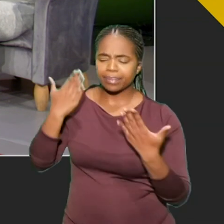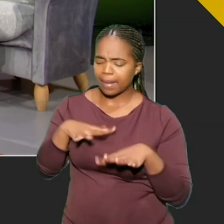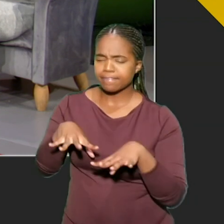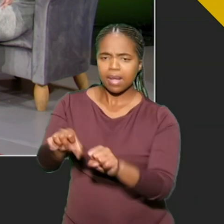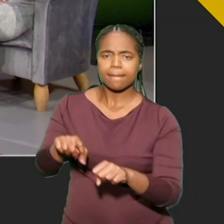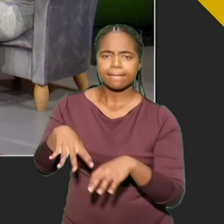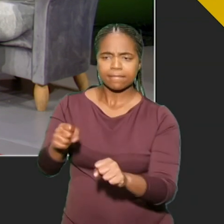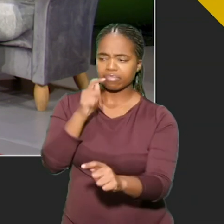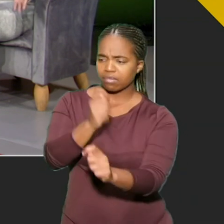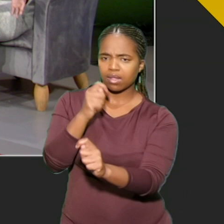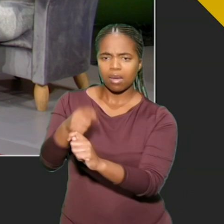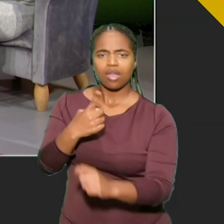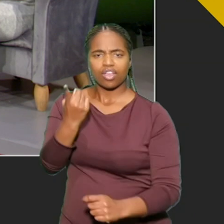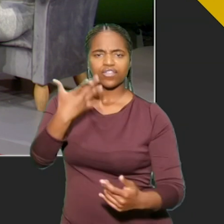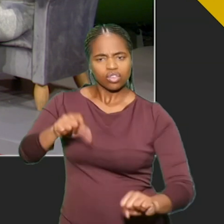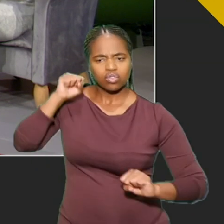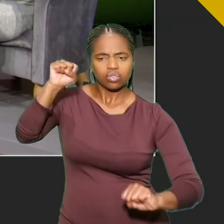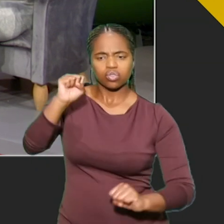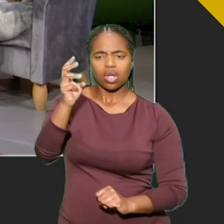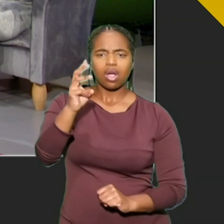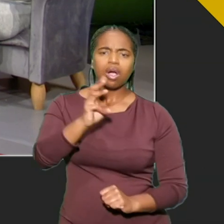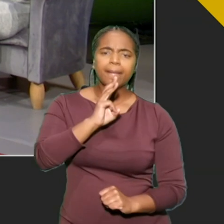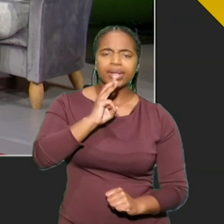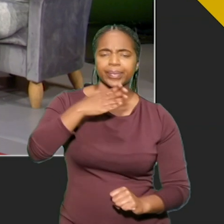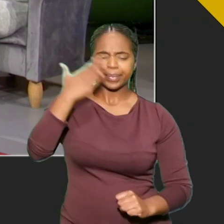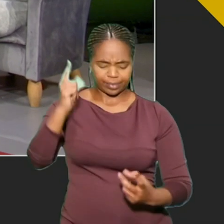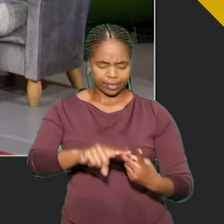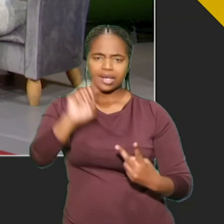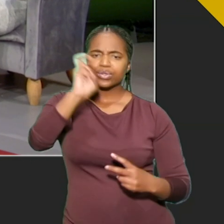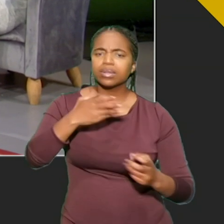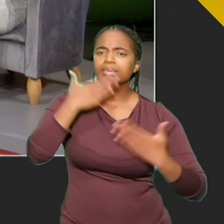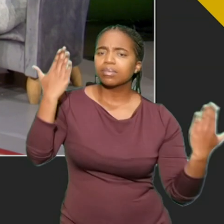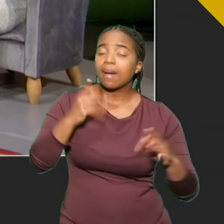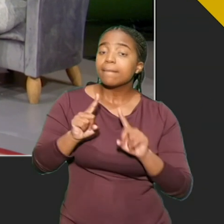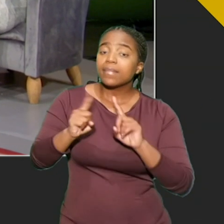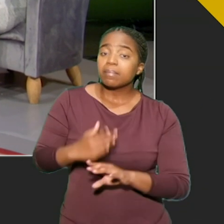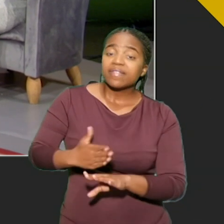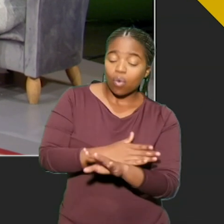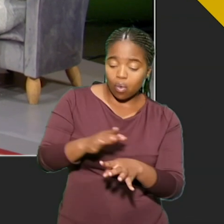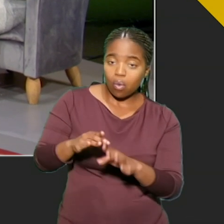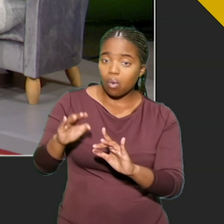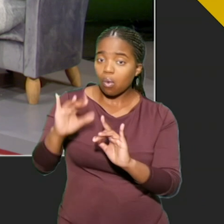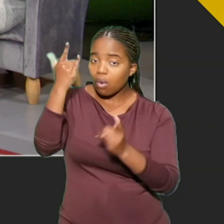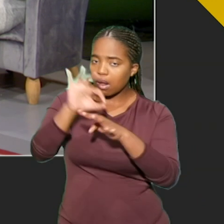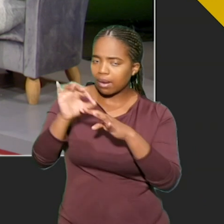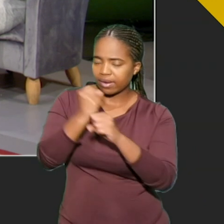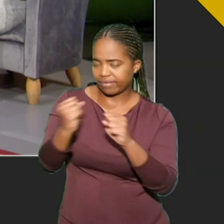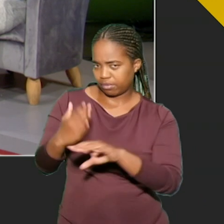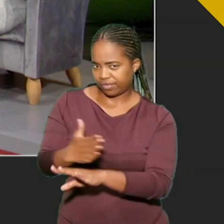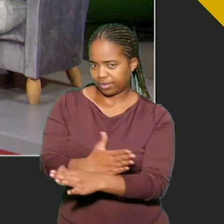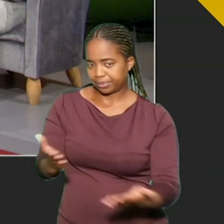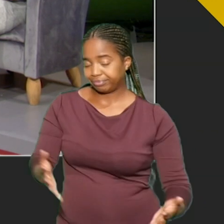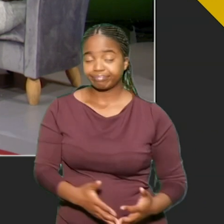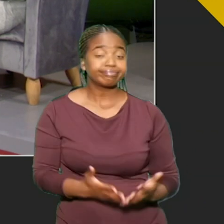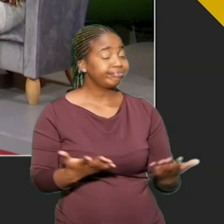see. And then electricity, but at the end of the day, where was the town planning and the spatial planning there? Look, Nicolette,